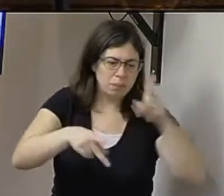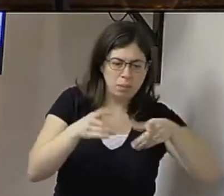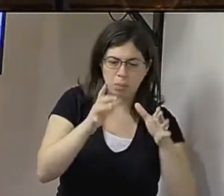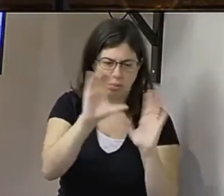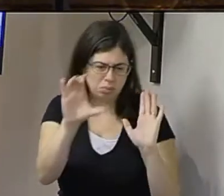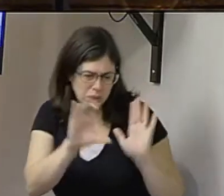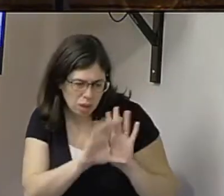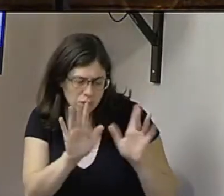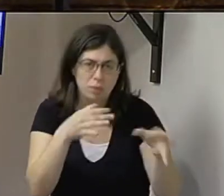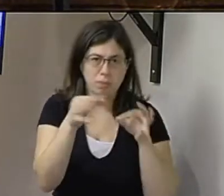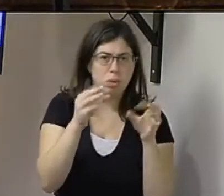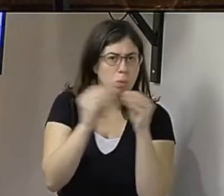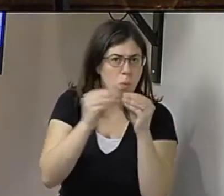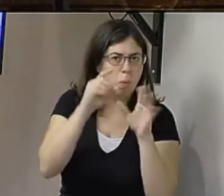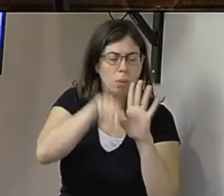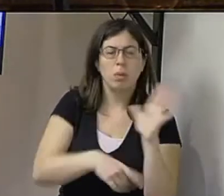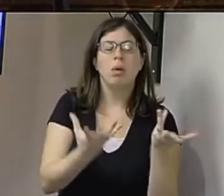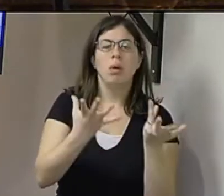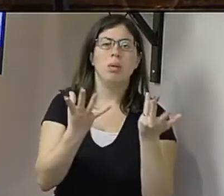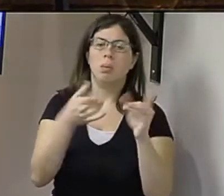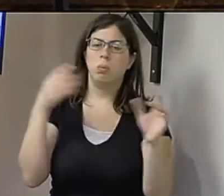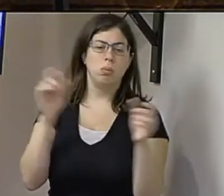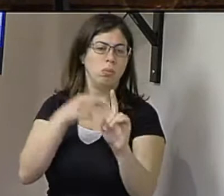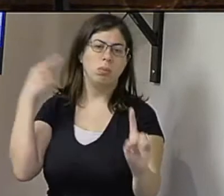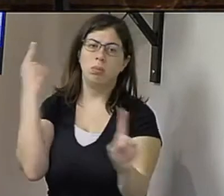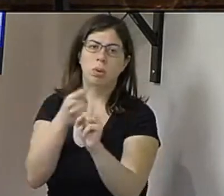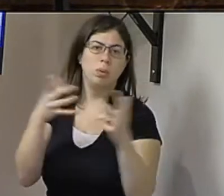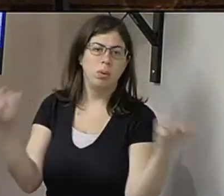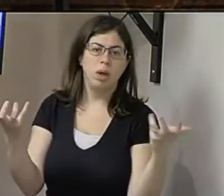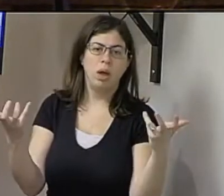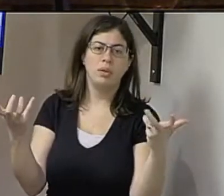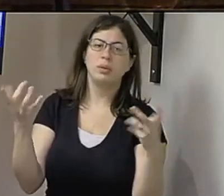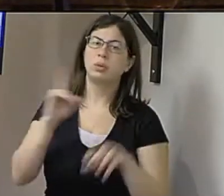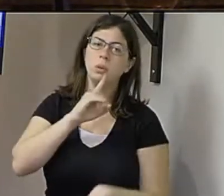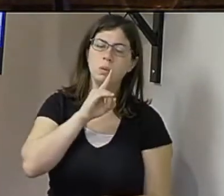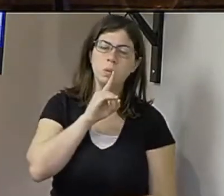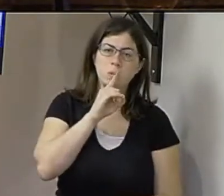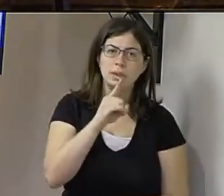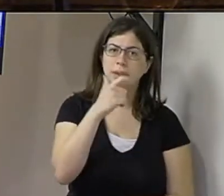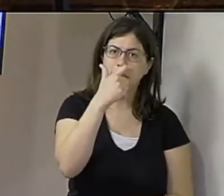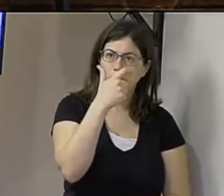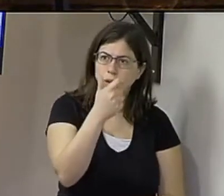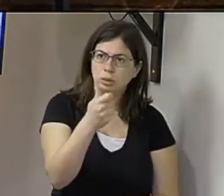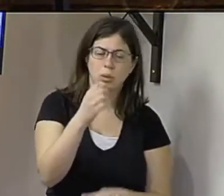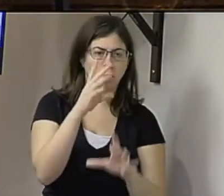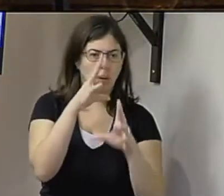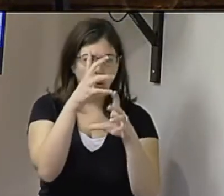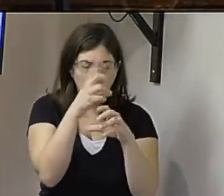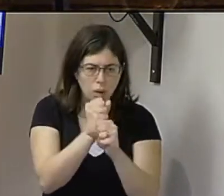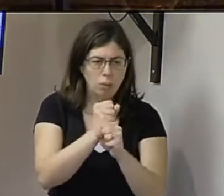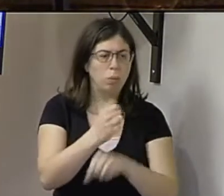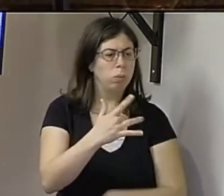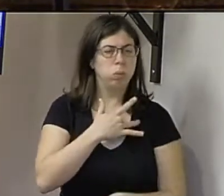kind of explain some different things about them. But the whole point of the book of Esther is it's a really interesting and fascinating and